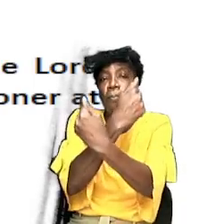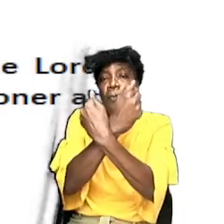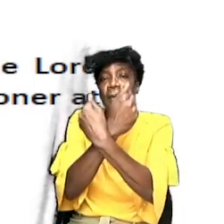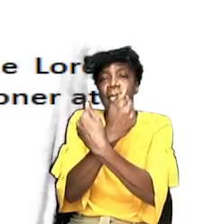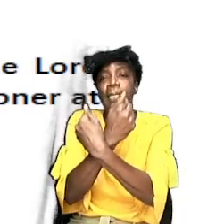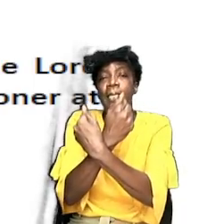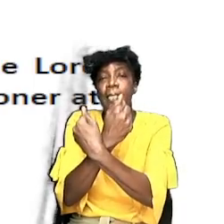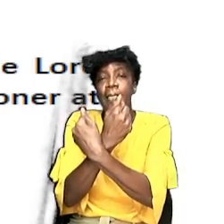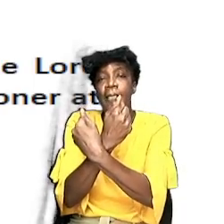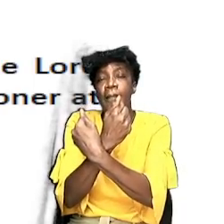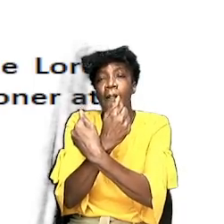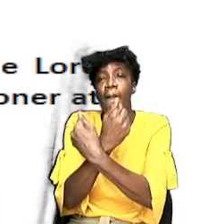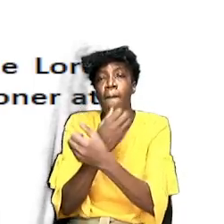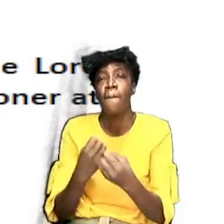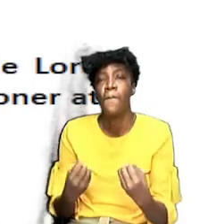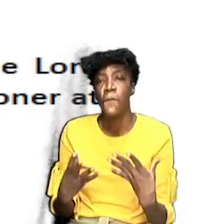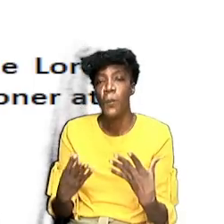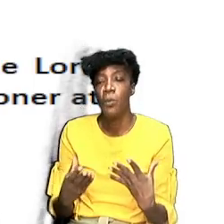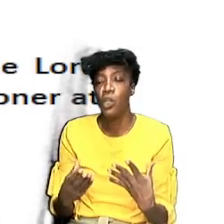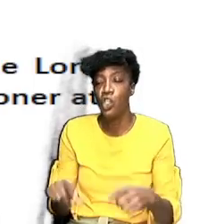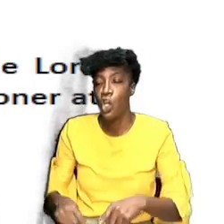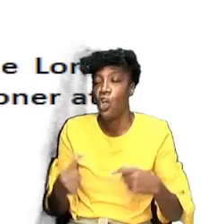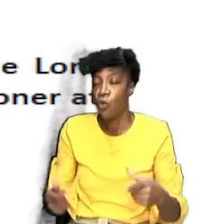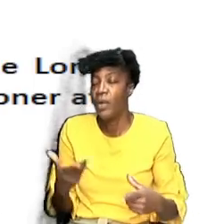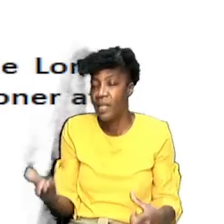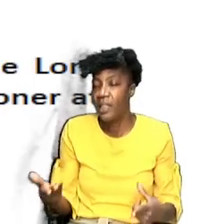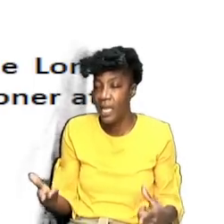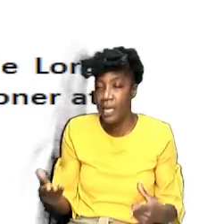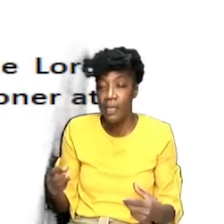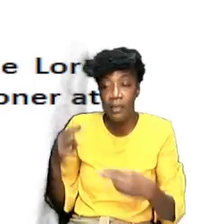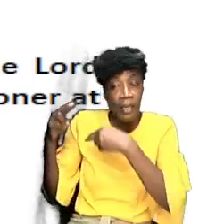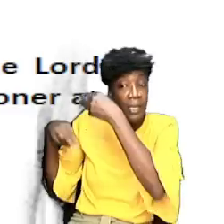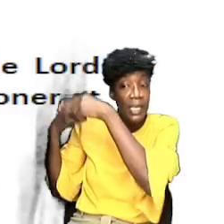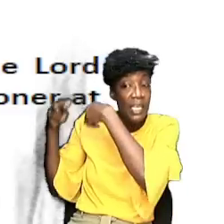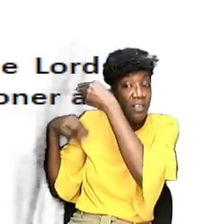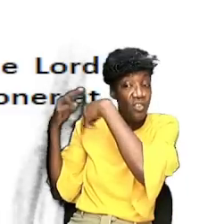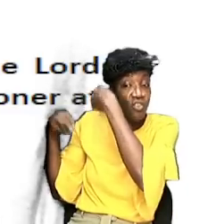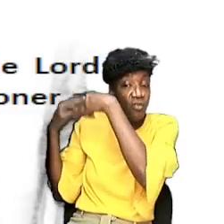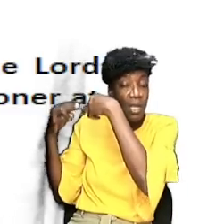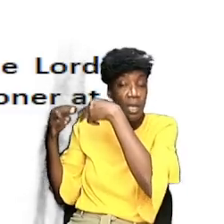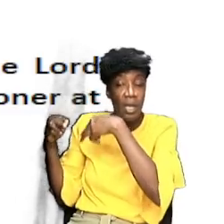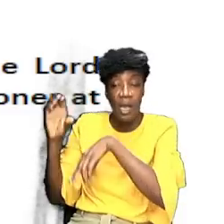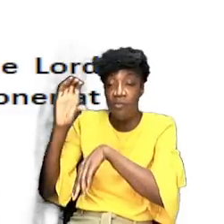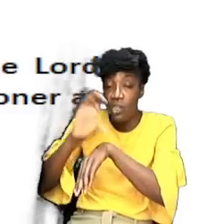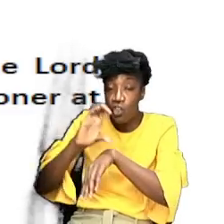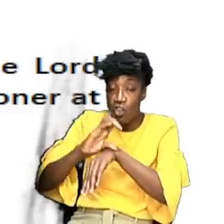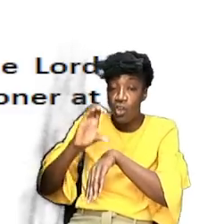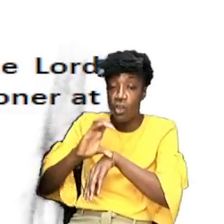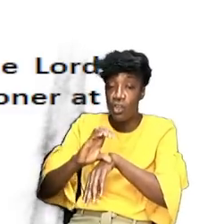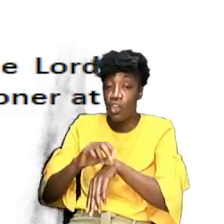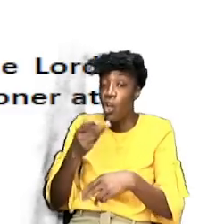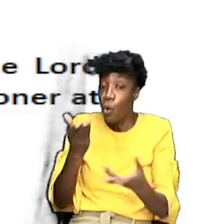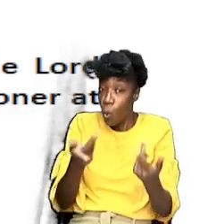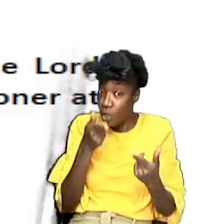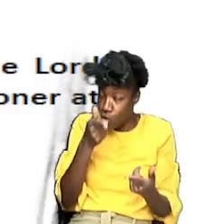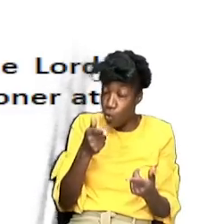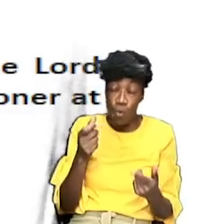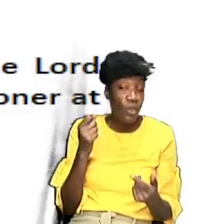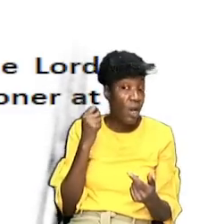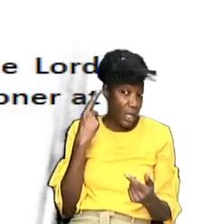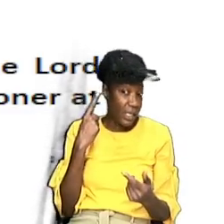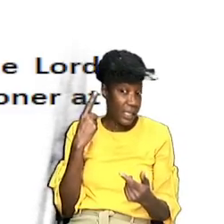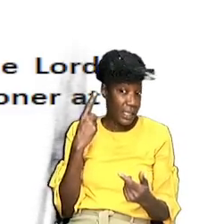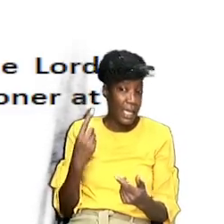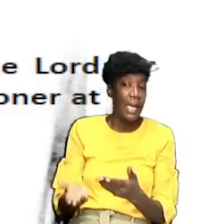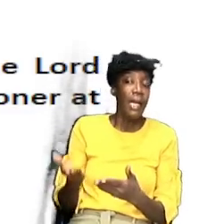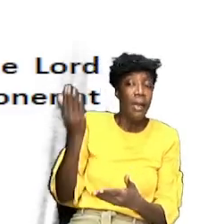So a lot of great things in terms of the history of the church of Ephesus. And I want us to get this because we want to understand the background